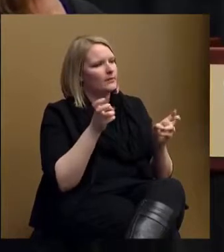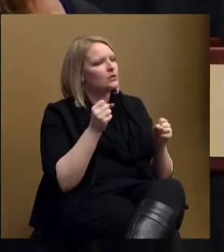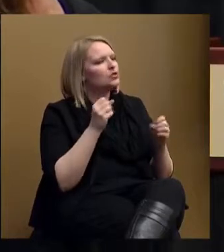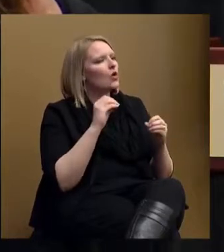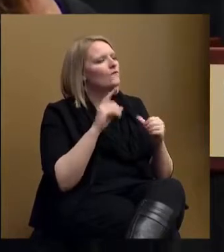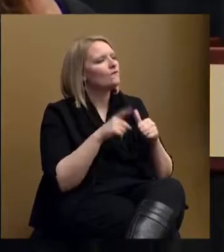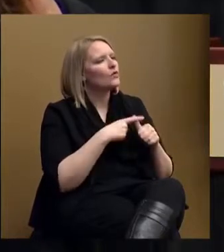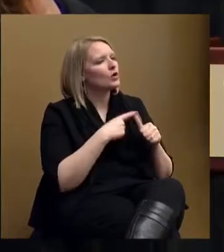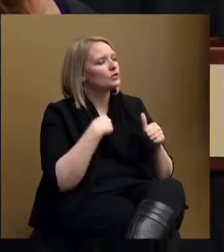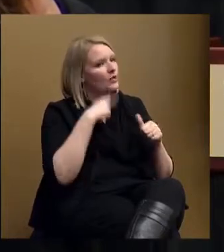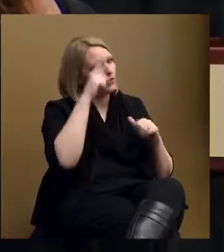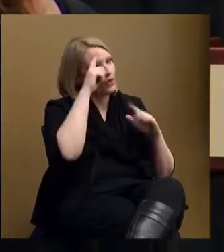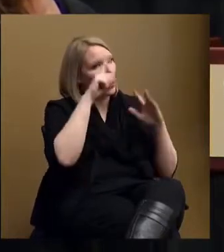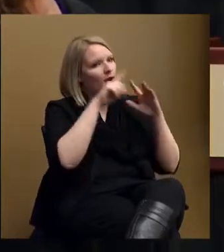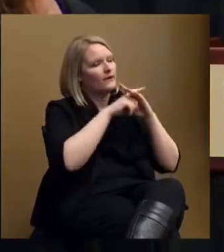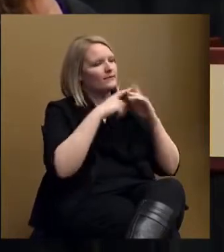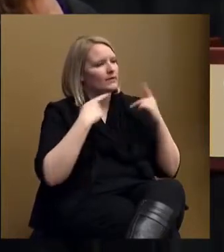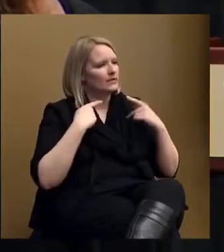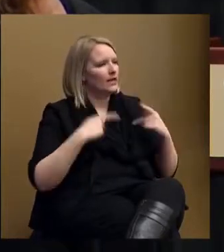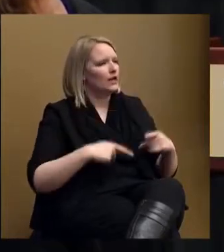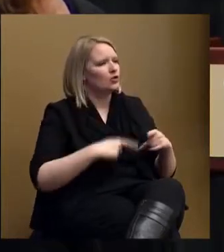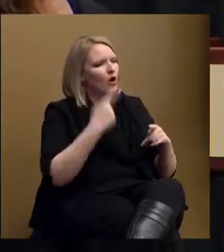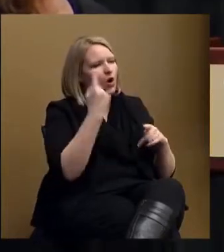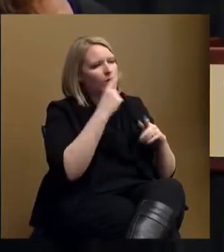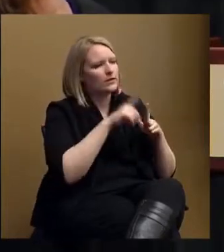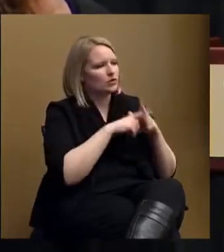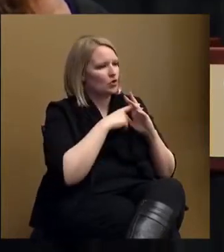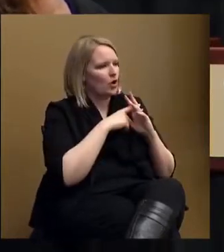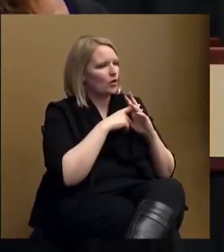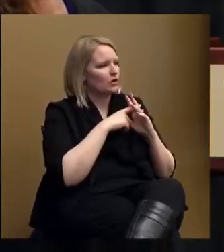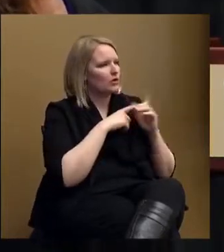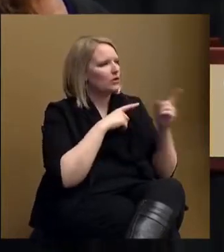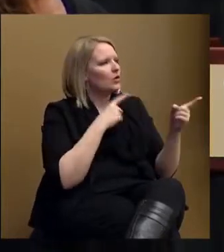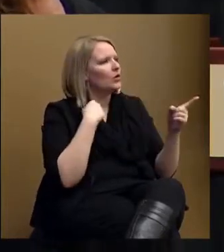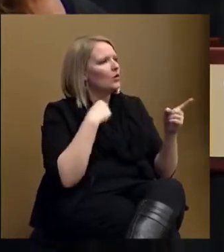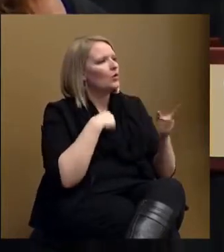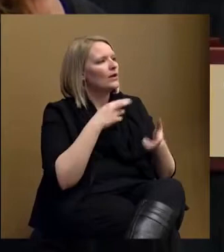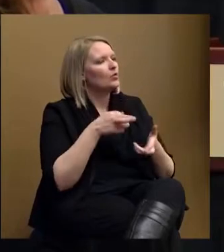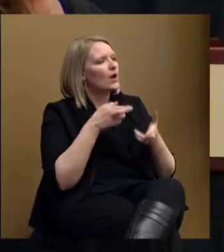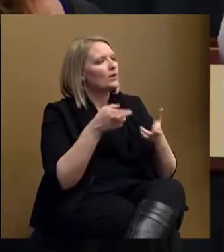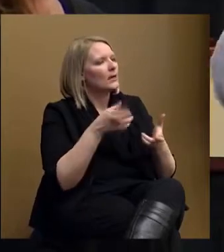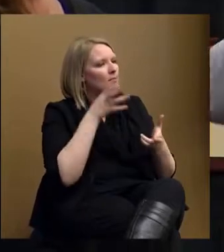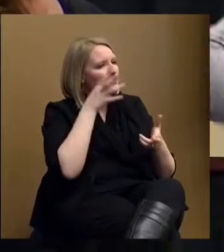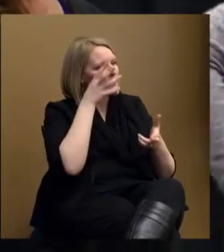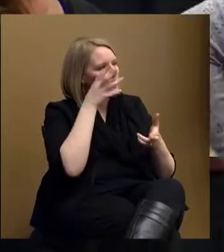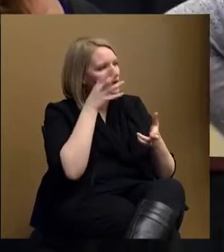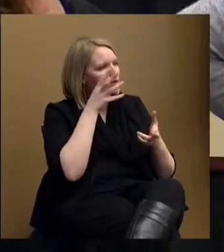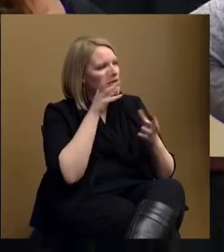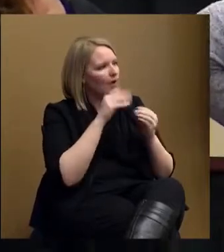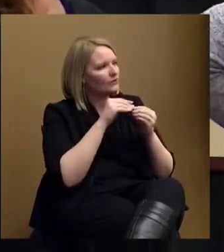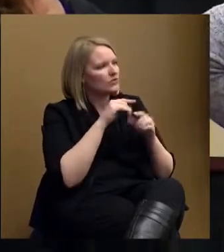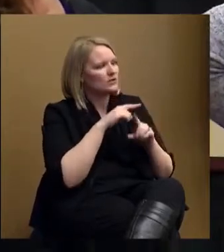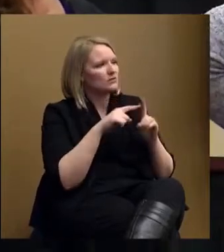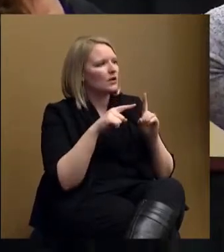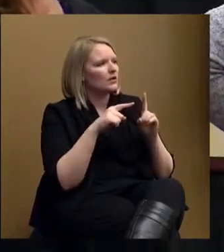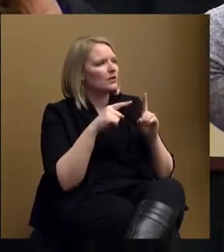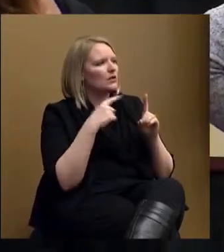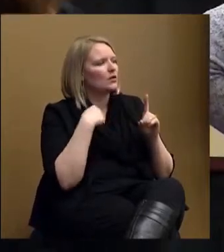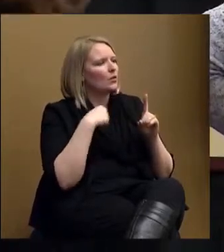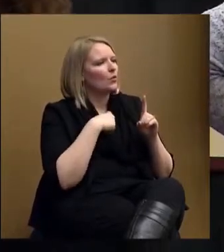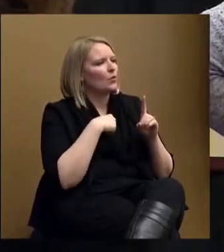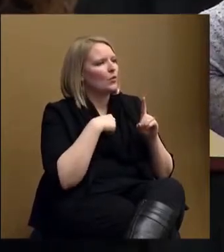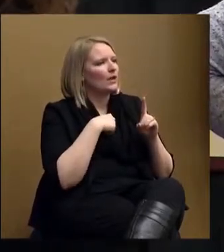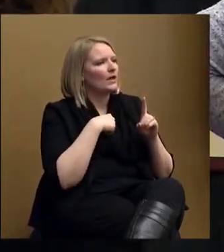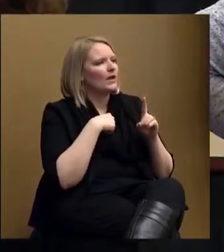first thought, physiological. I always go there first. We recommended at parent conferences, but we can only